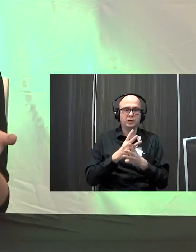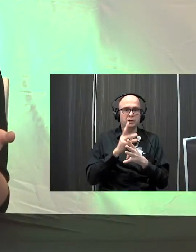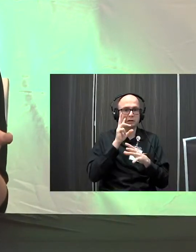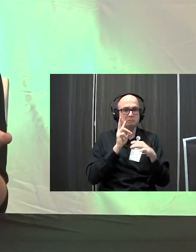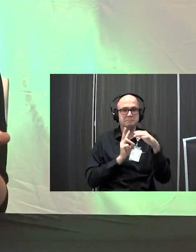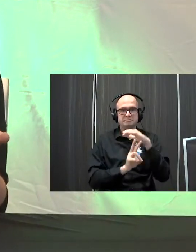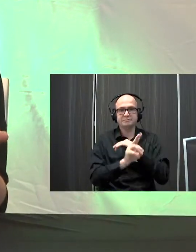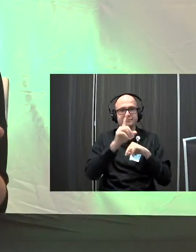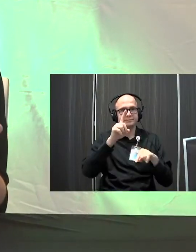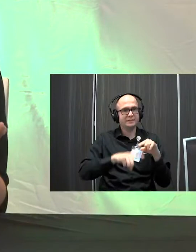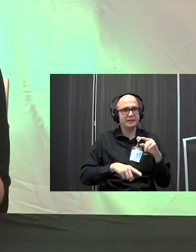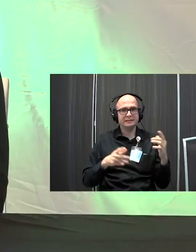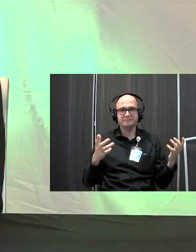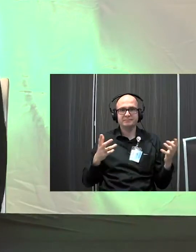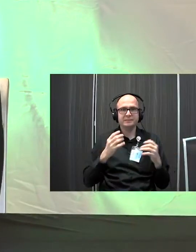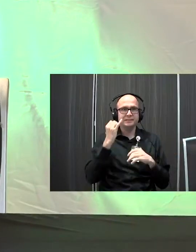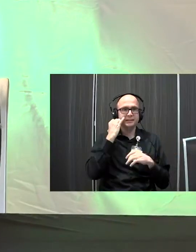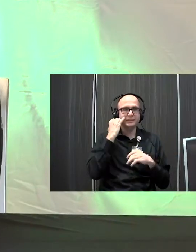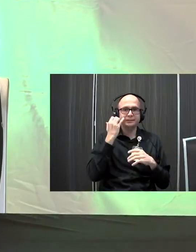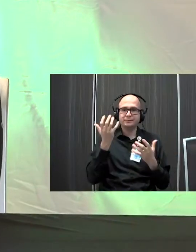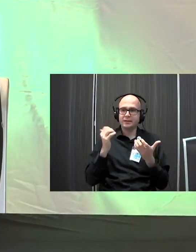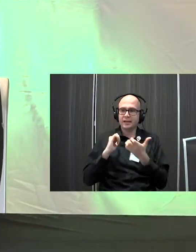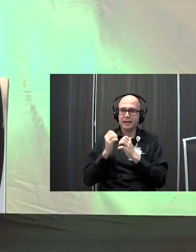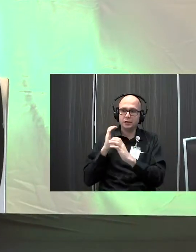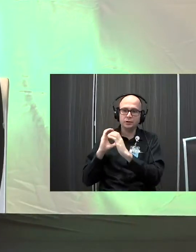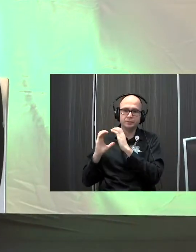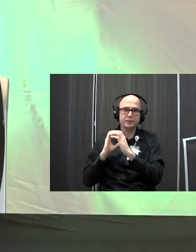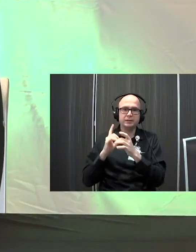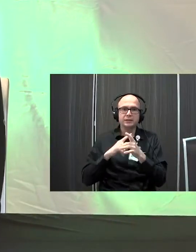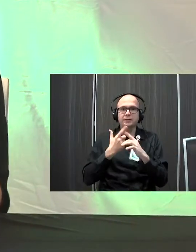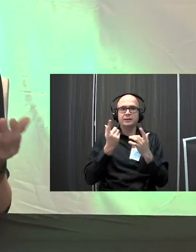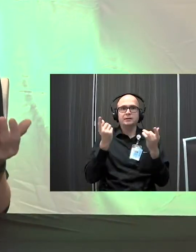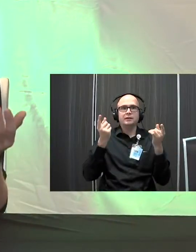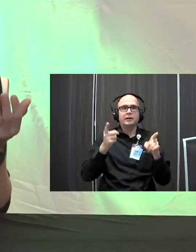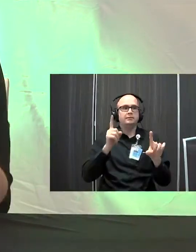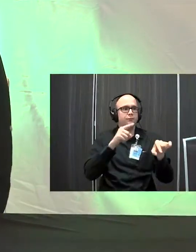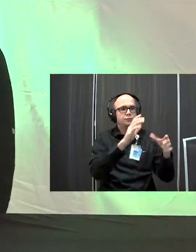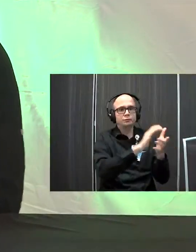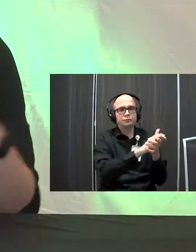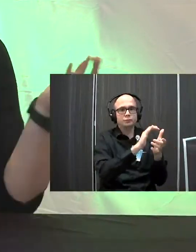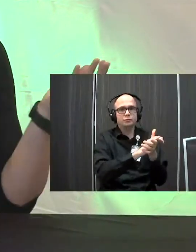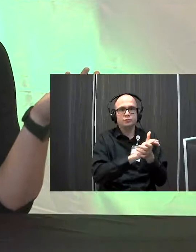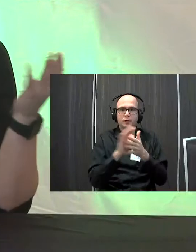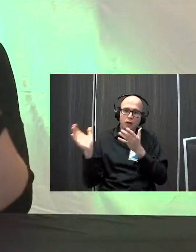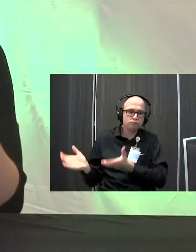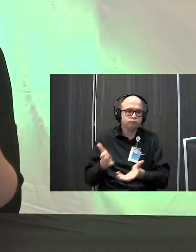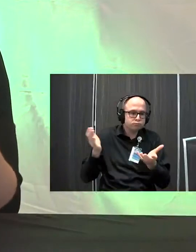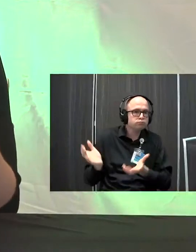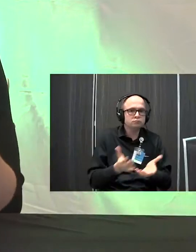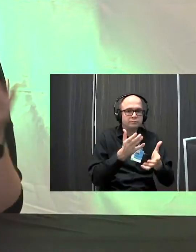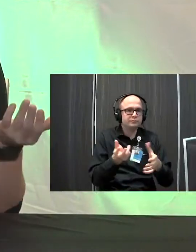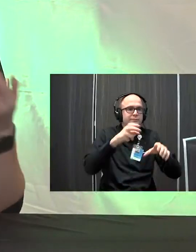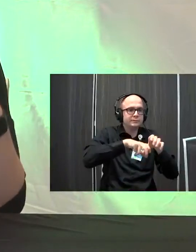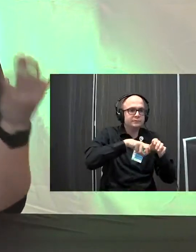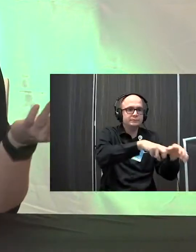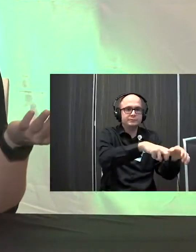unpredictable. So if we don't have a good way of communicating with them, and suddenly it's time to go to school and they're just being rushed off, put in a car and